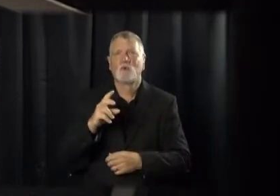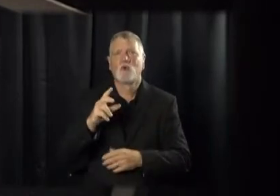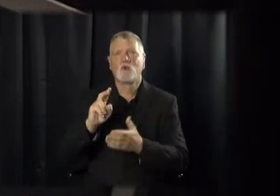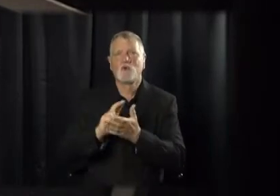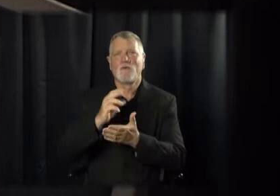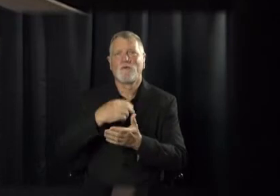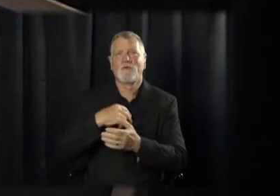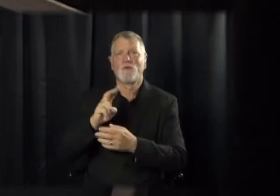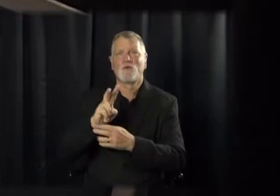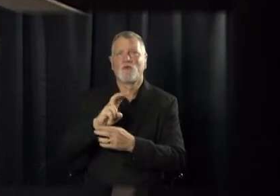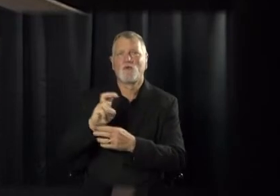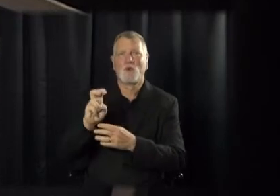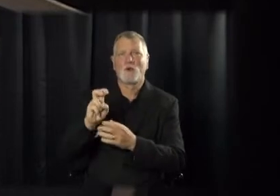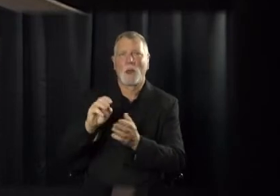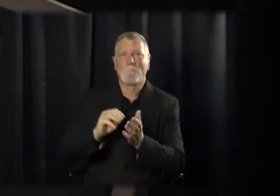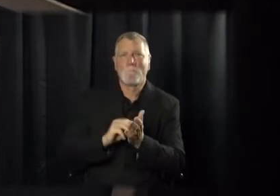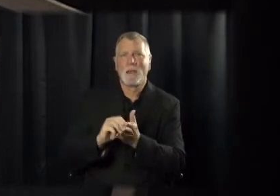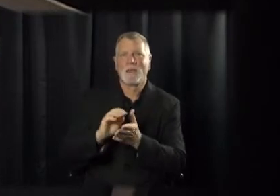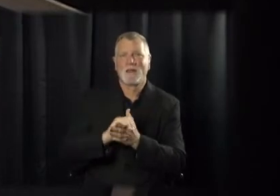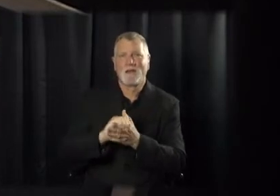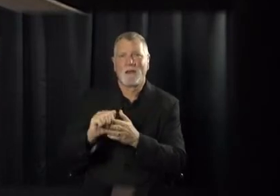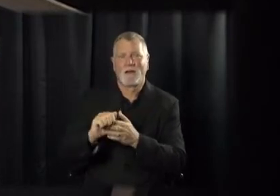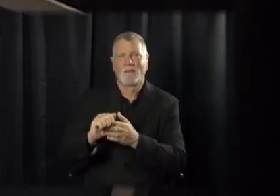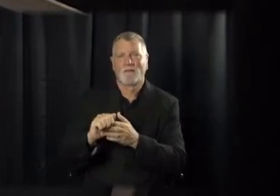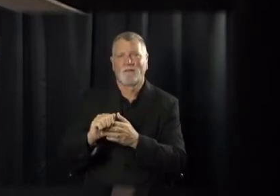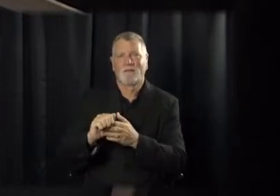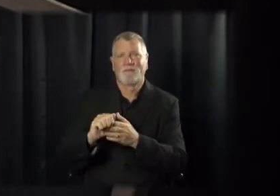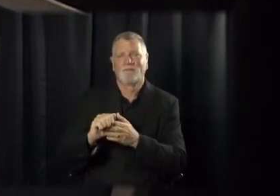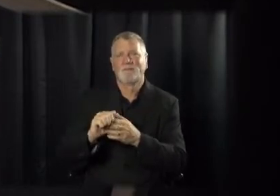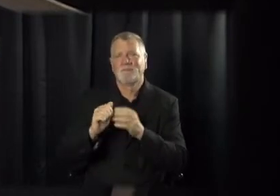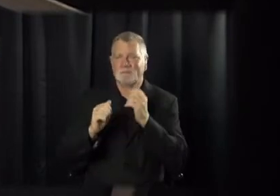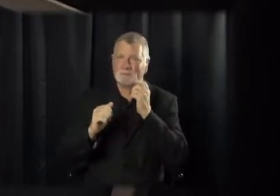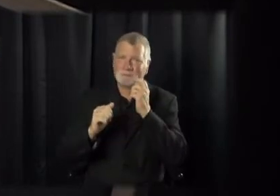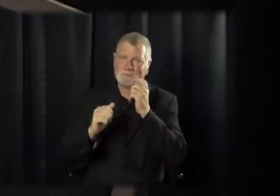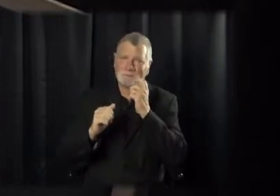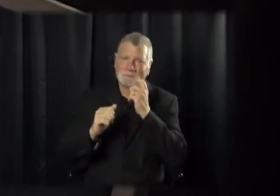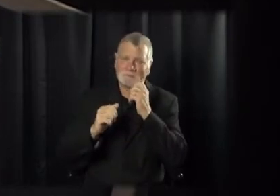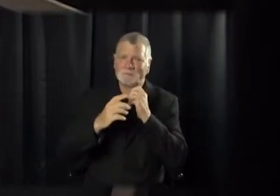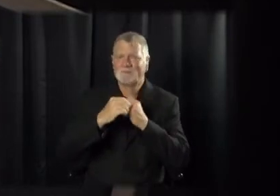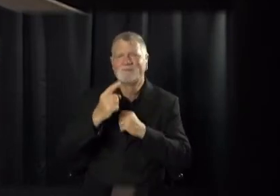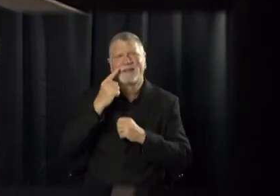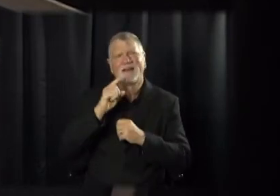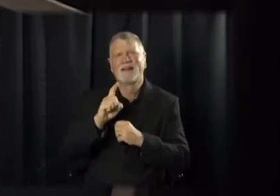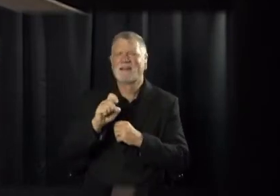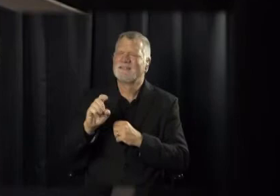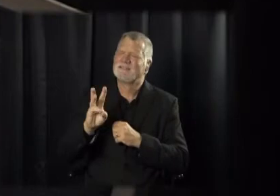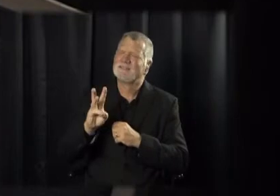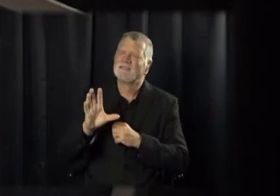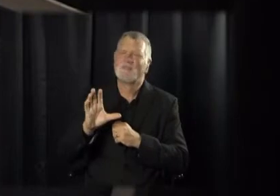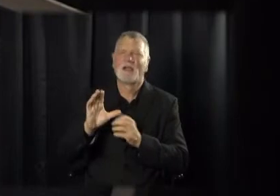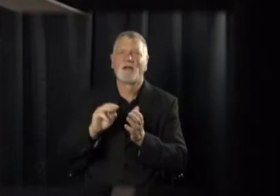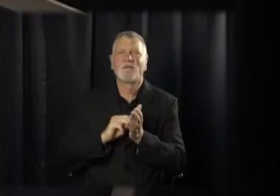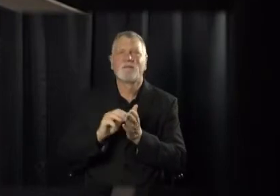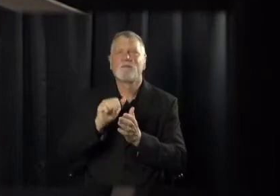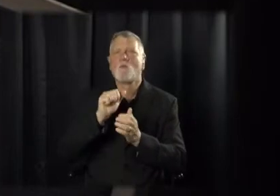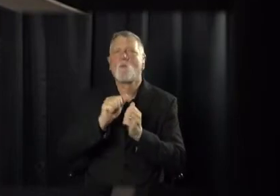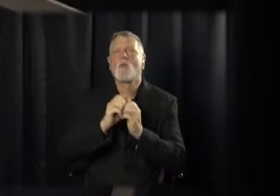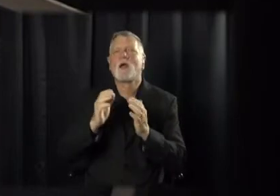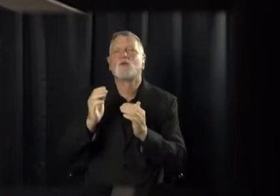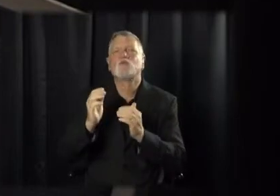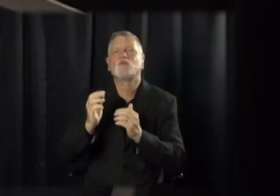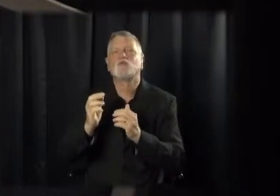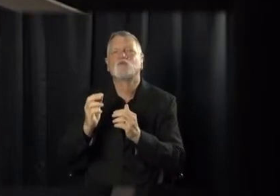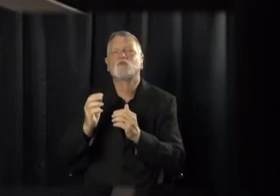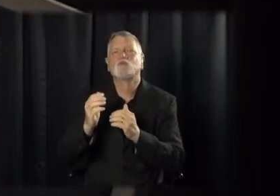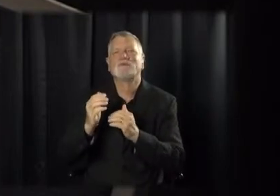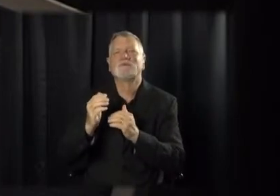million in its bank accounts. About 160 of it, 165 million of it, is unrestricted. And so